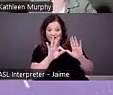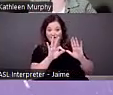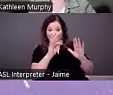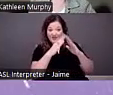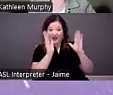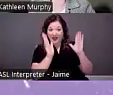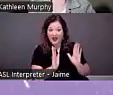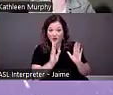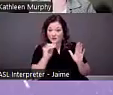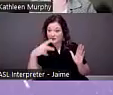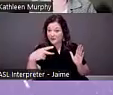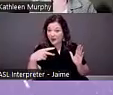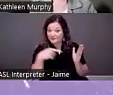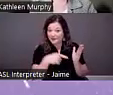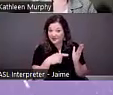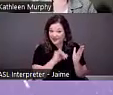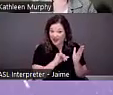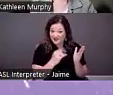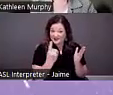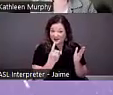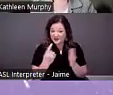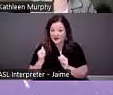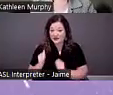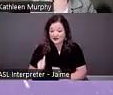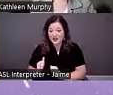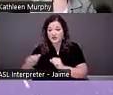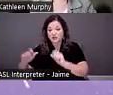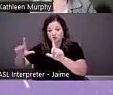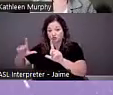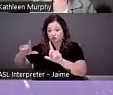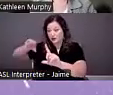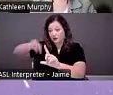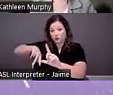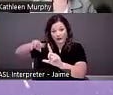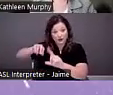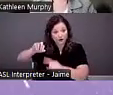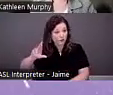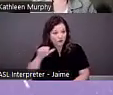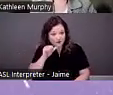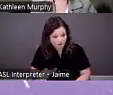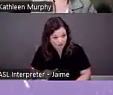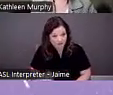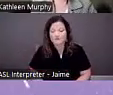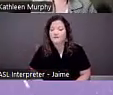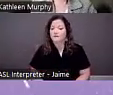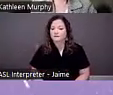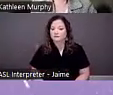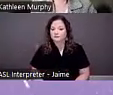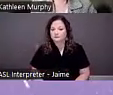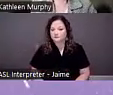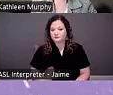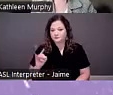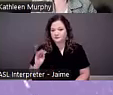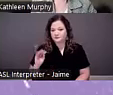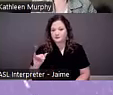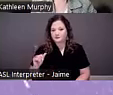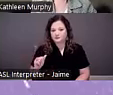Is that something that interacts with screen readers well, or not so much? So far, we've only